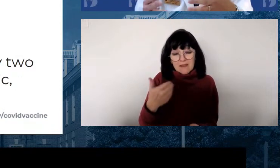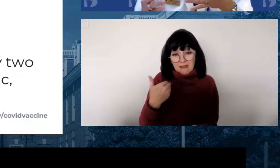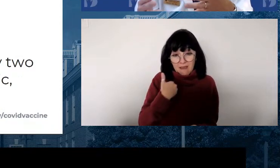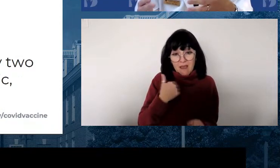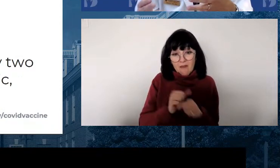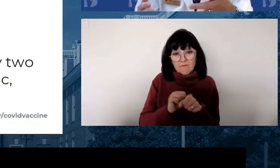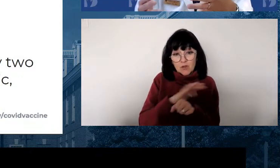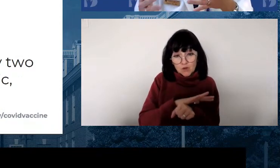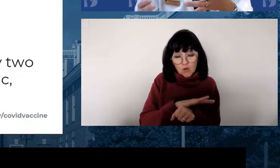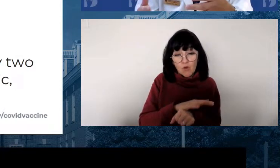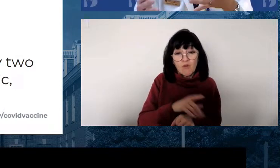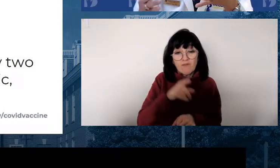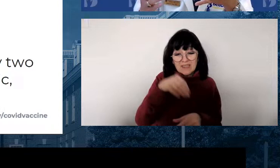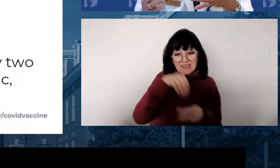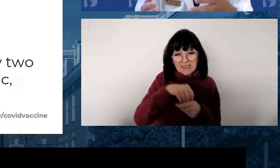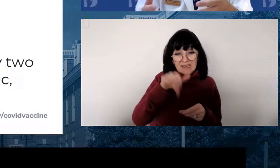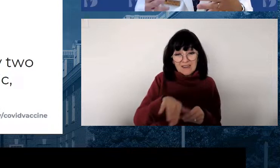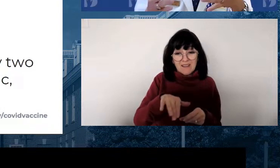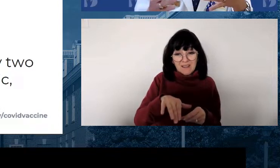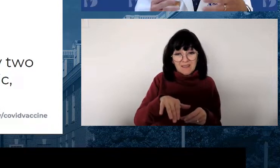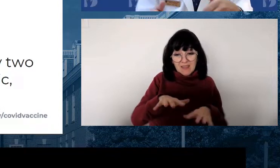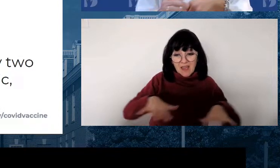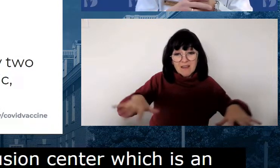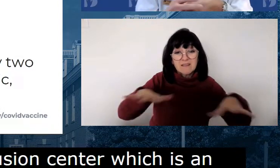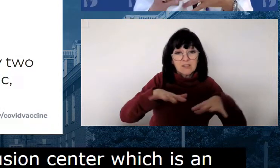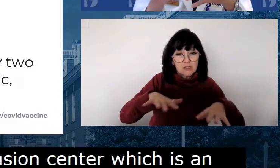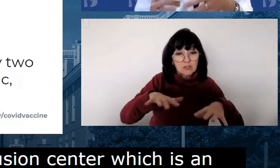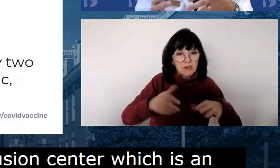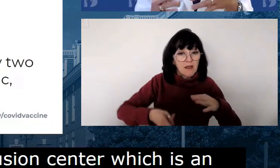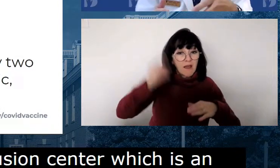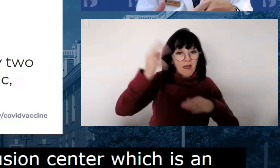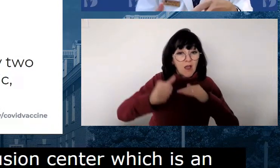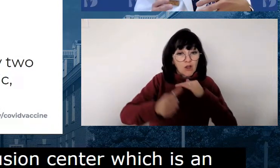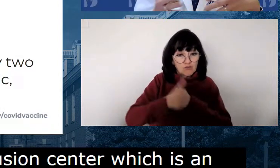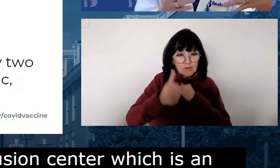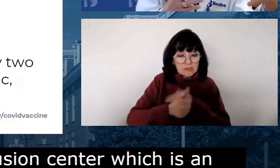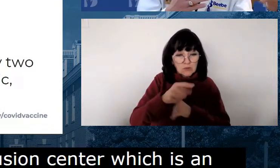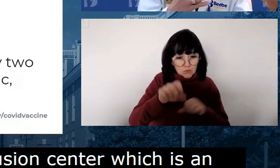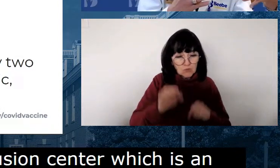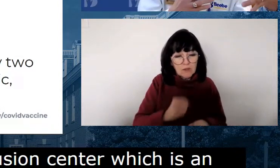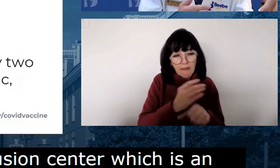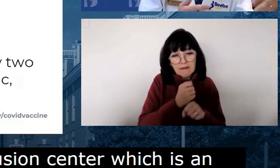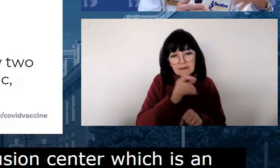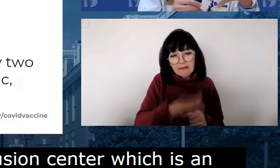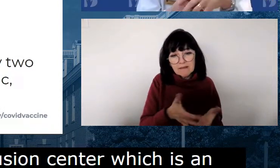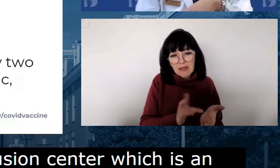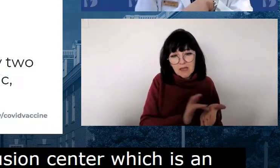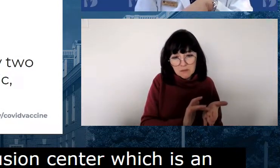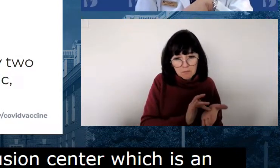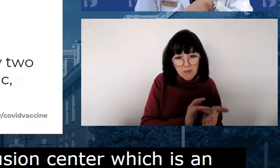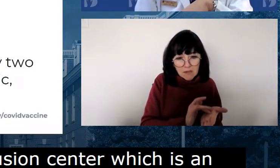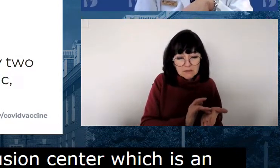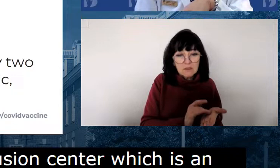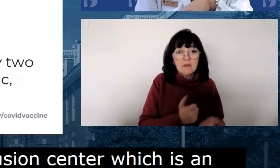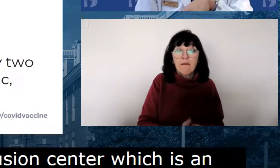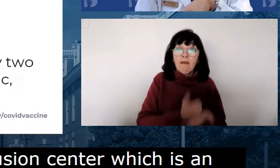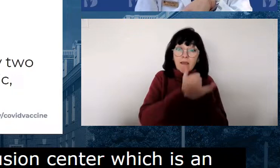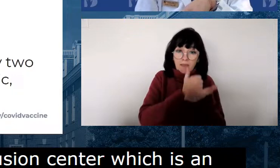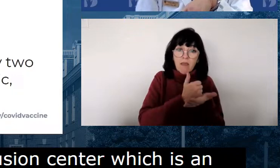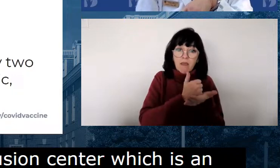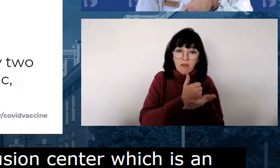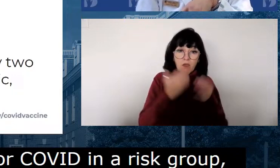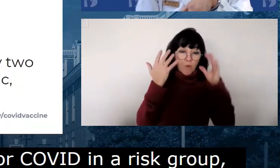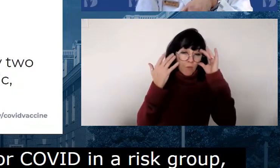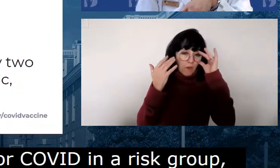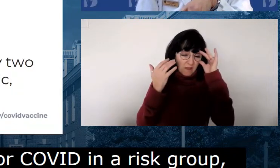group, you can get this treatment that can potentially reduce your risk for being admitted to the hospital. And I have to tell you